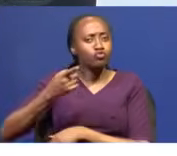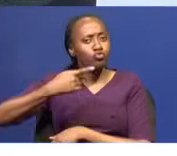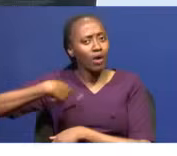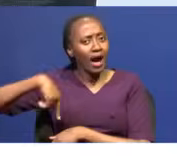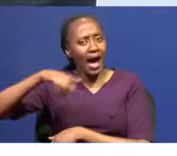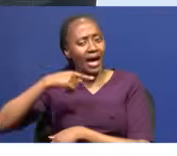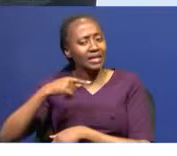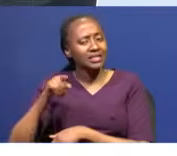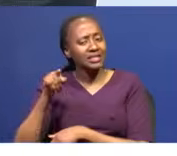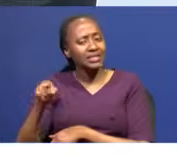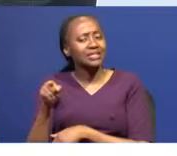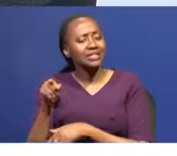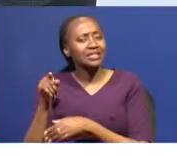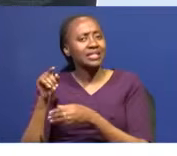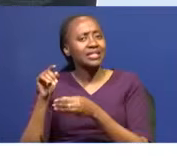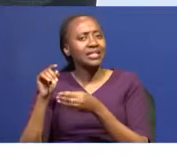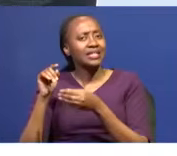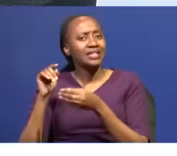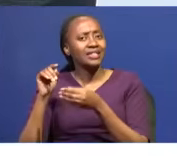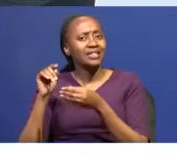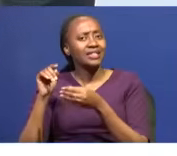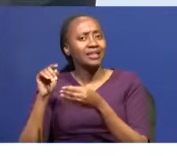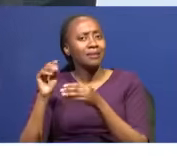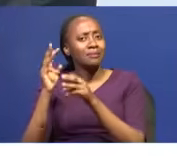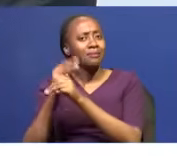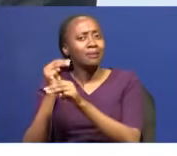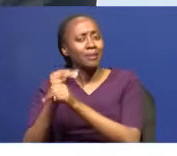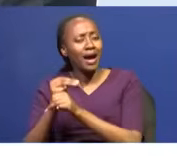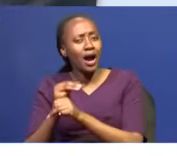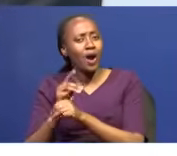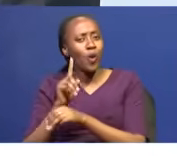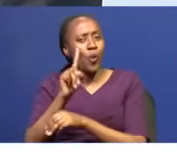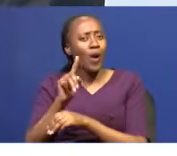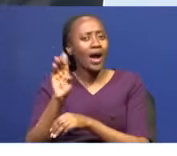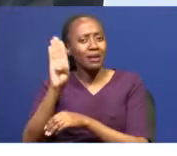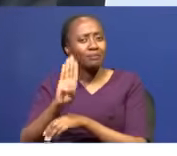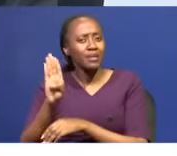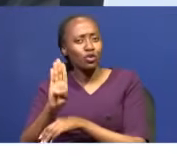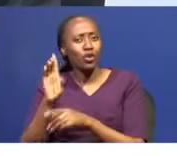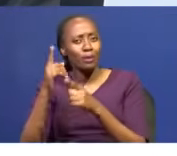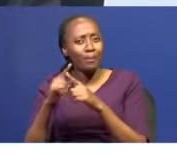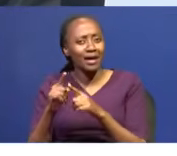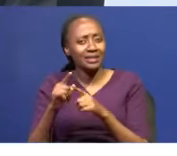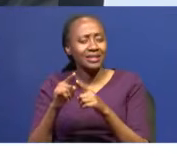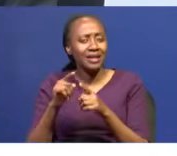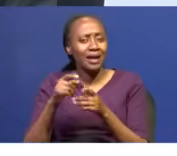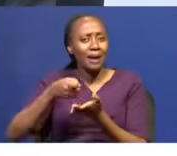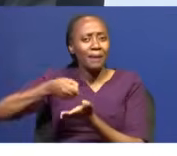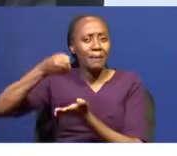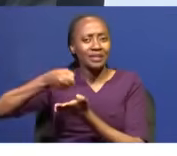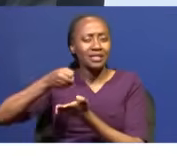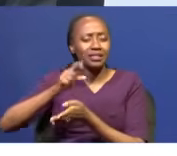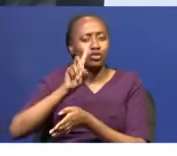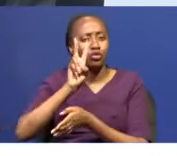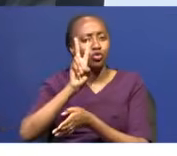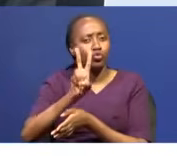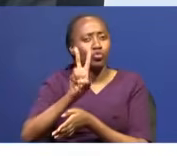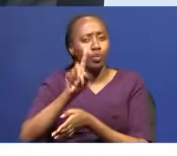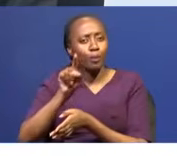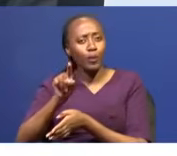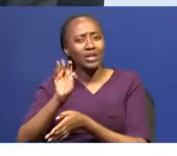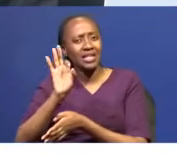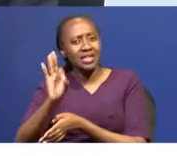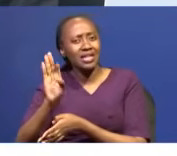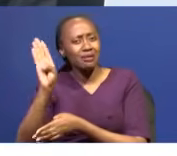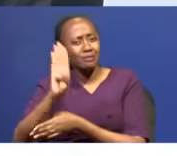those numbers. Your revenue potential is $1 billion, but you had a budget of 2.3 billion. That also